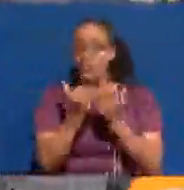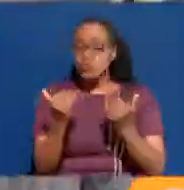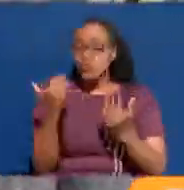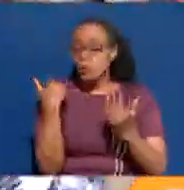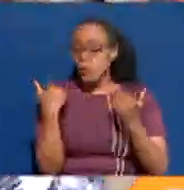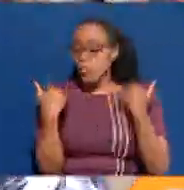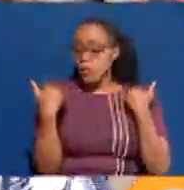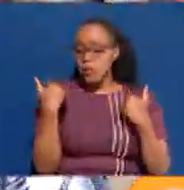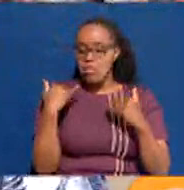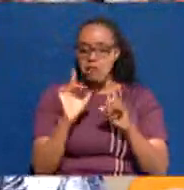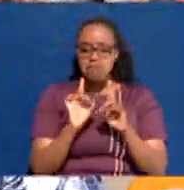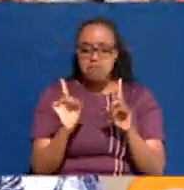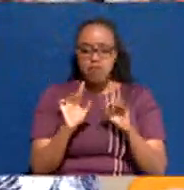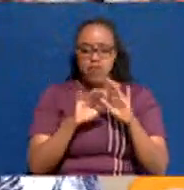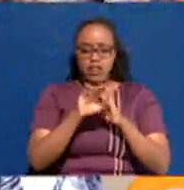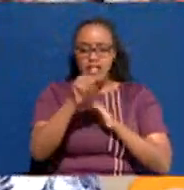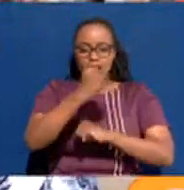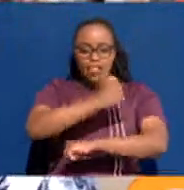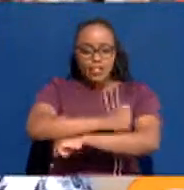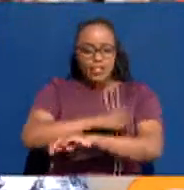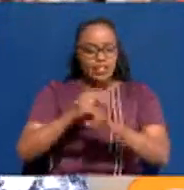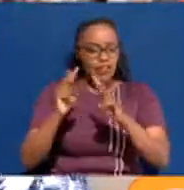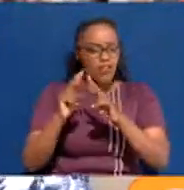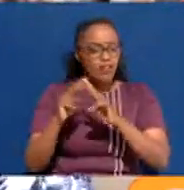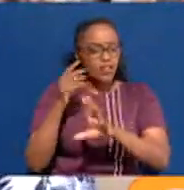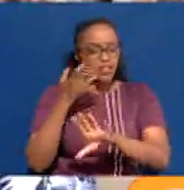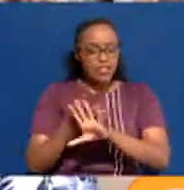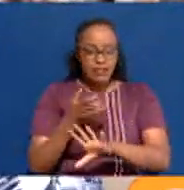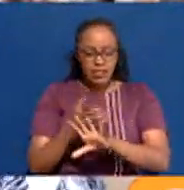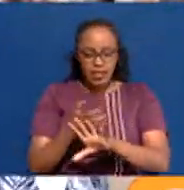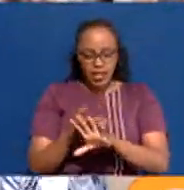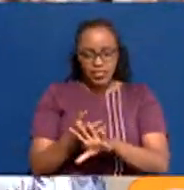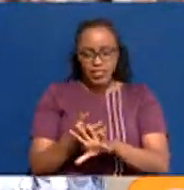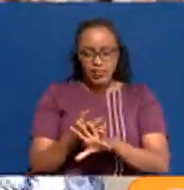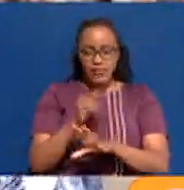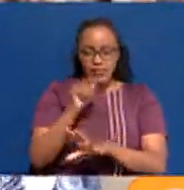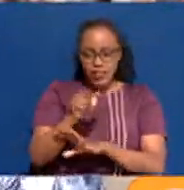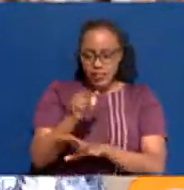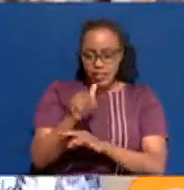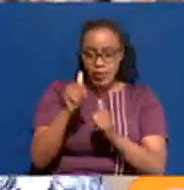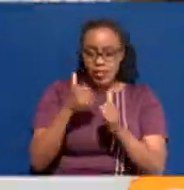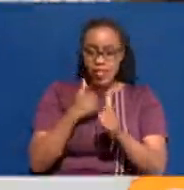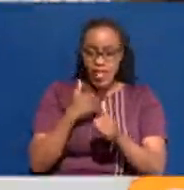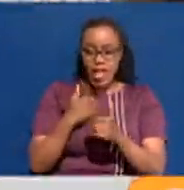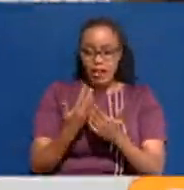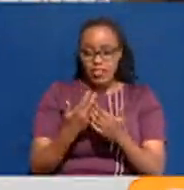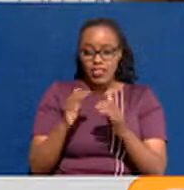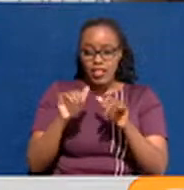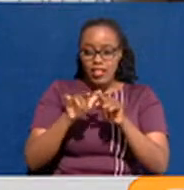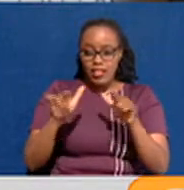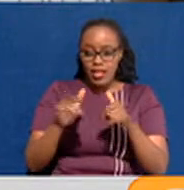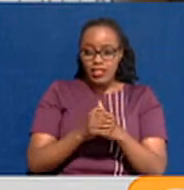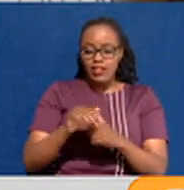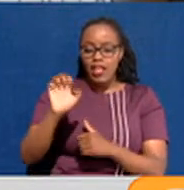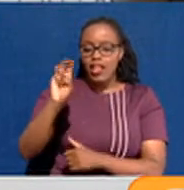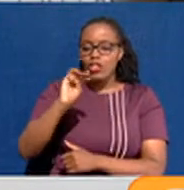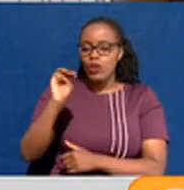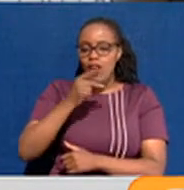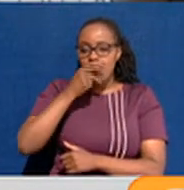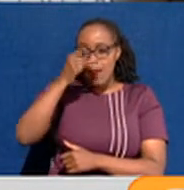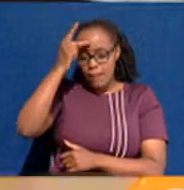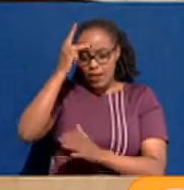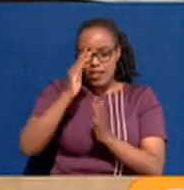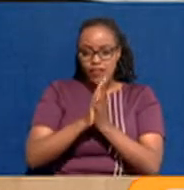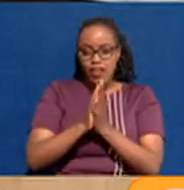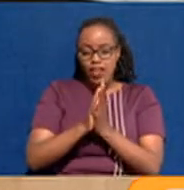wasumbuliwe. Accessing another school is very difficult because of the issue of the topography of the land. In Elgeyo Marakwet, the parents